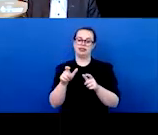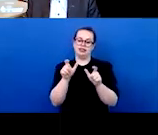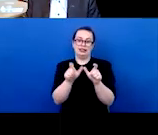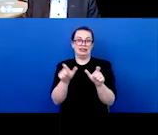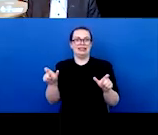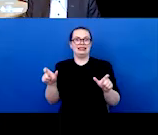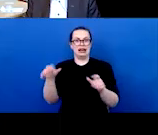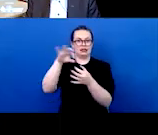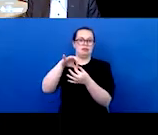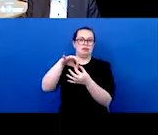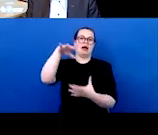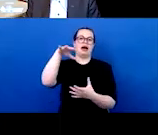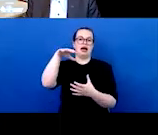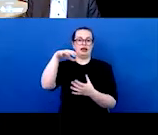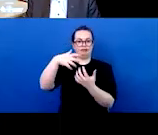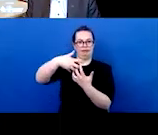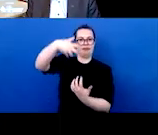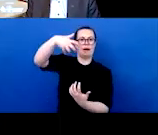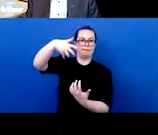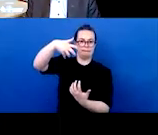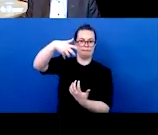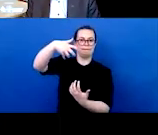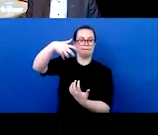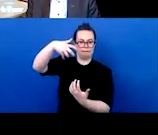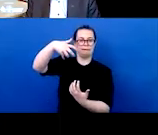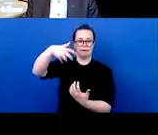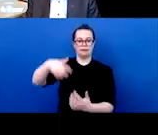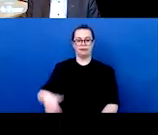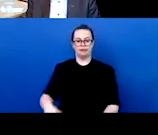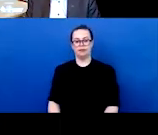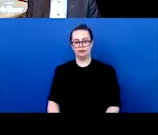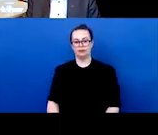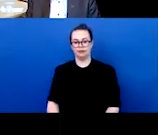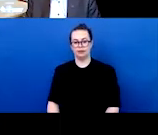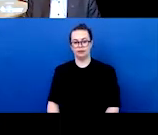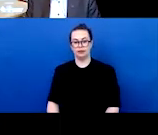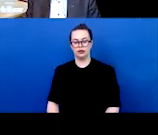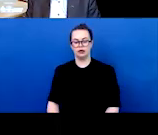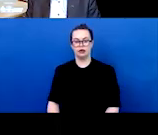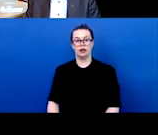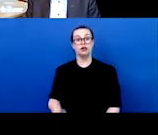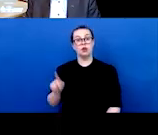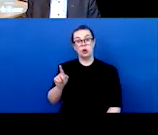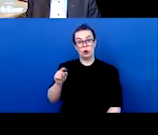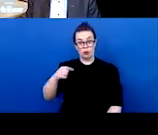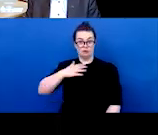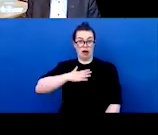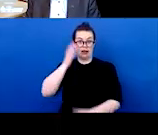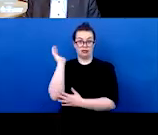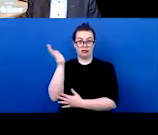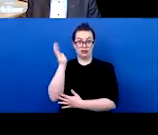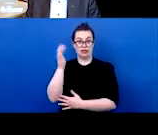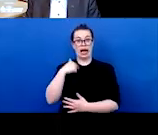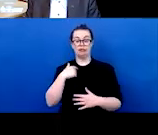is an important, clear step in that direction. So in this talk, I've tried to argue that we should also take